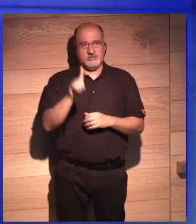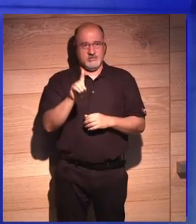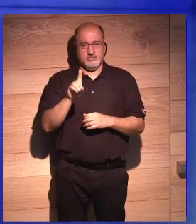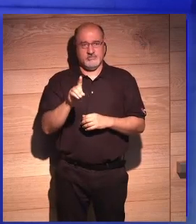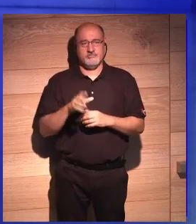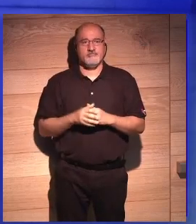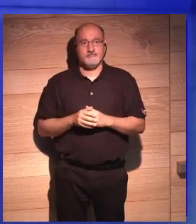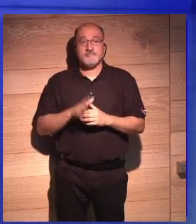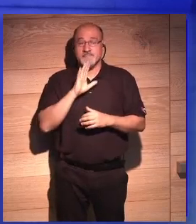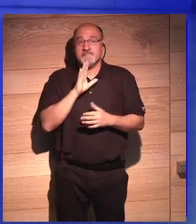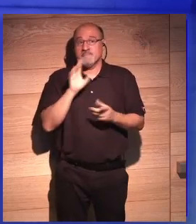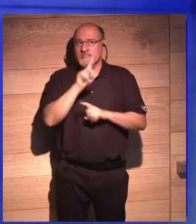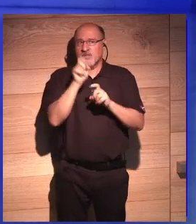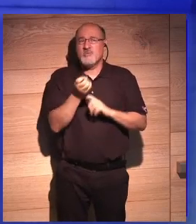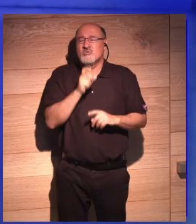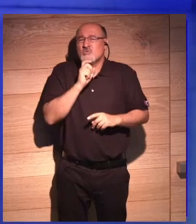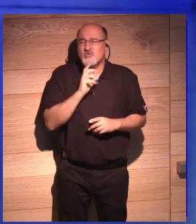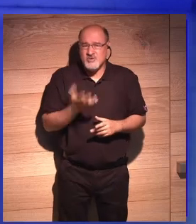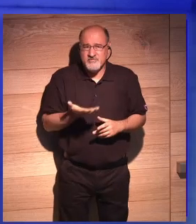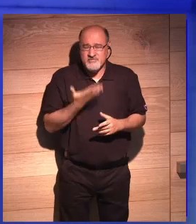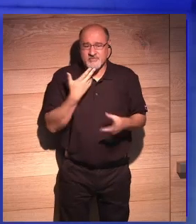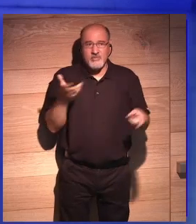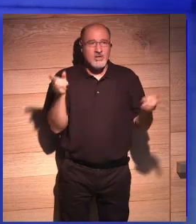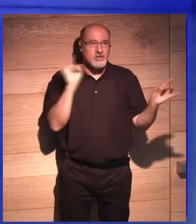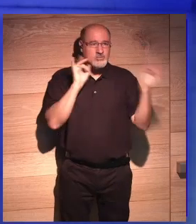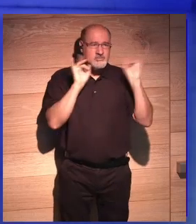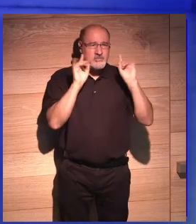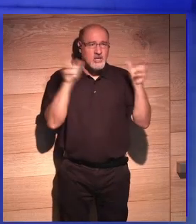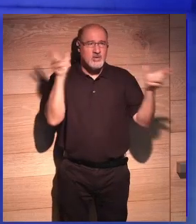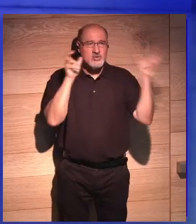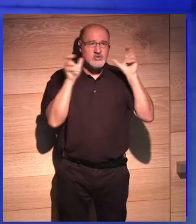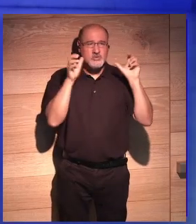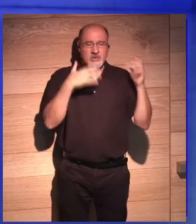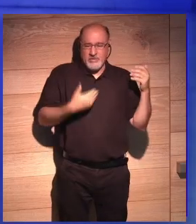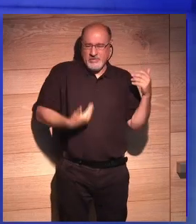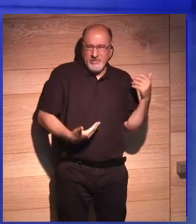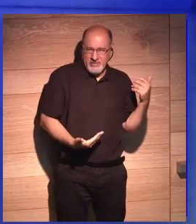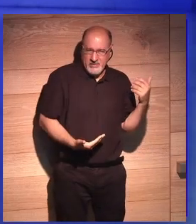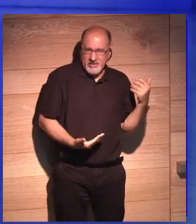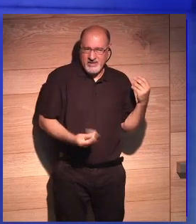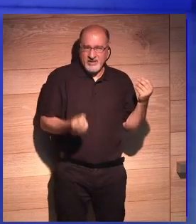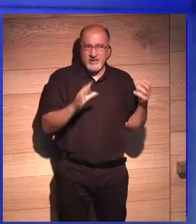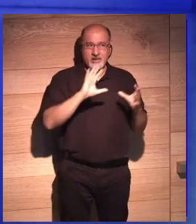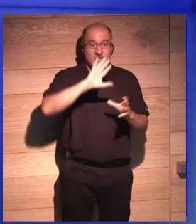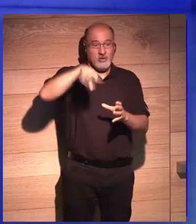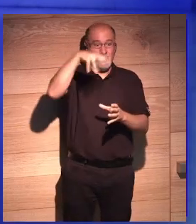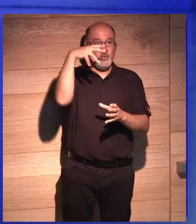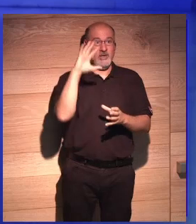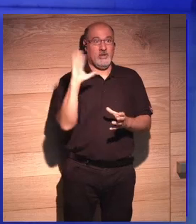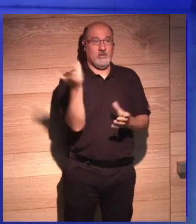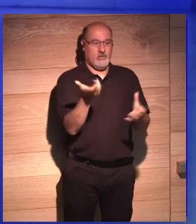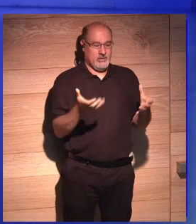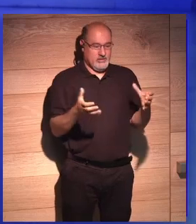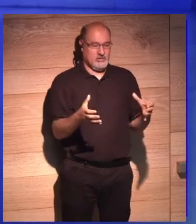a spiky sound make? What does booba sound like? And in parallel, we were doing a research